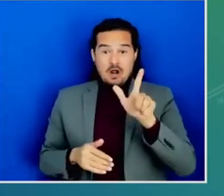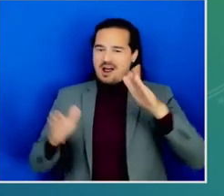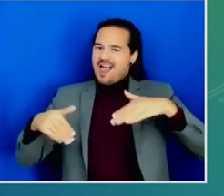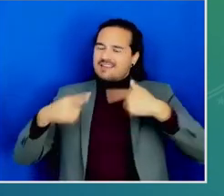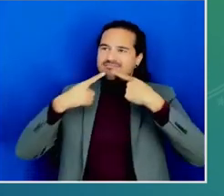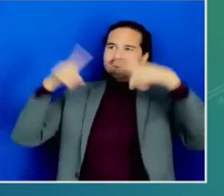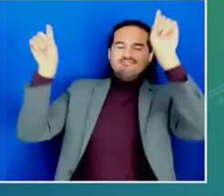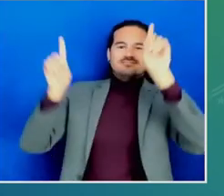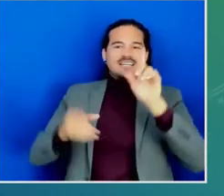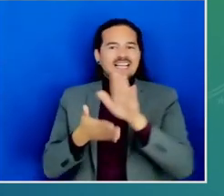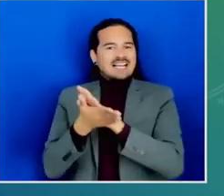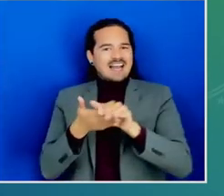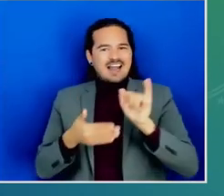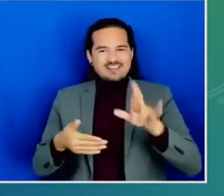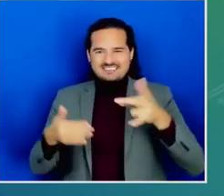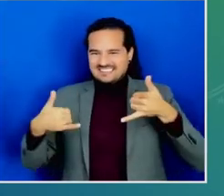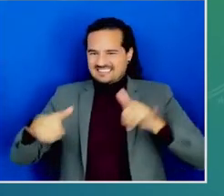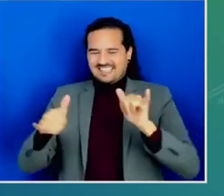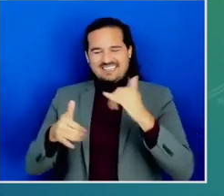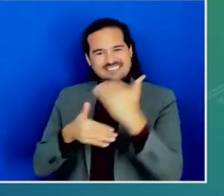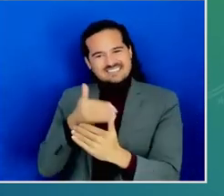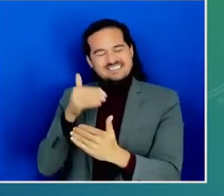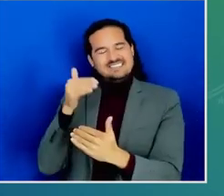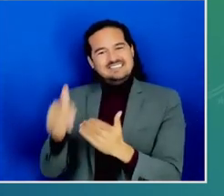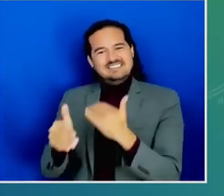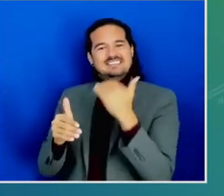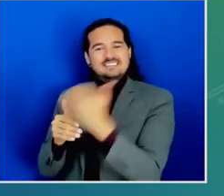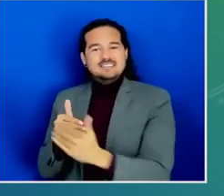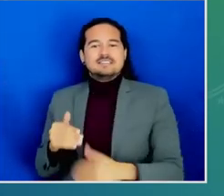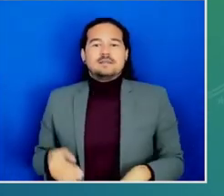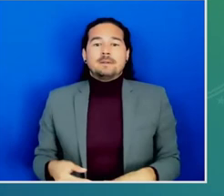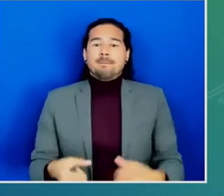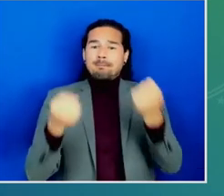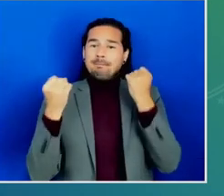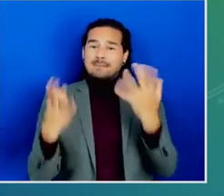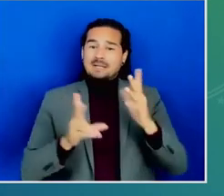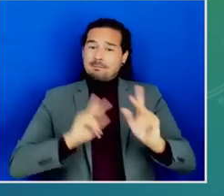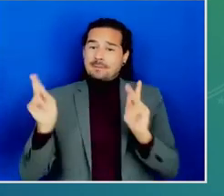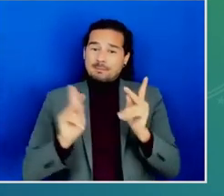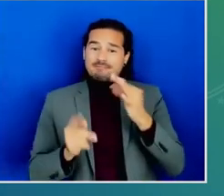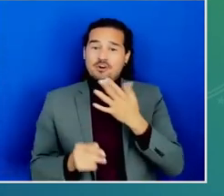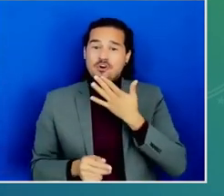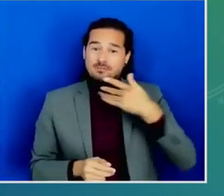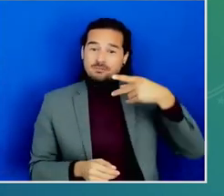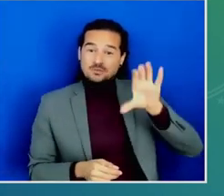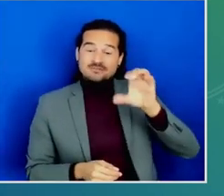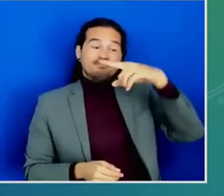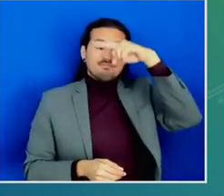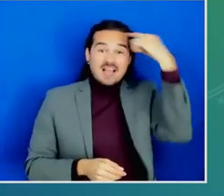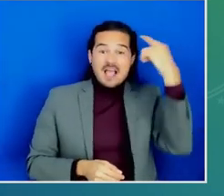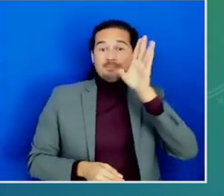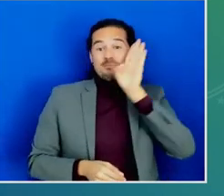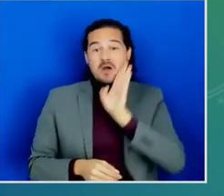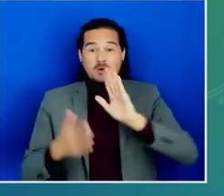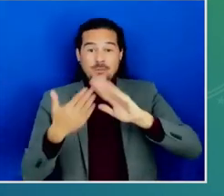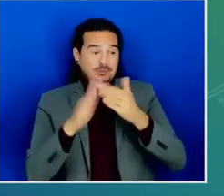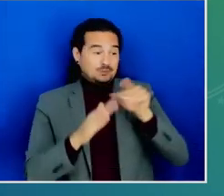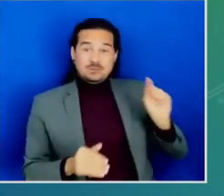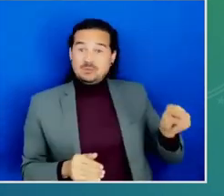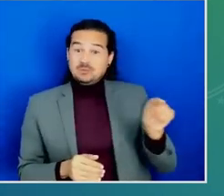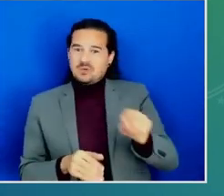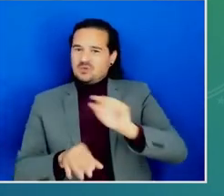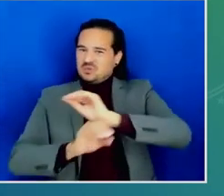especially low-income, white, Black, brown, and Native American communities, who too often don't have the clean air and clean water.